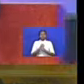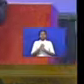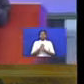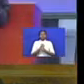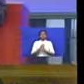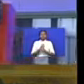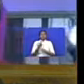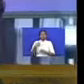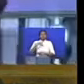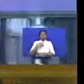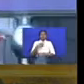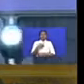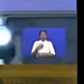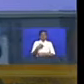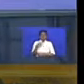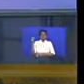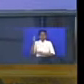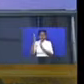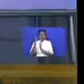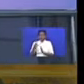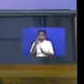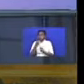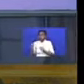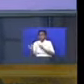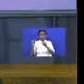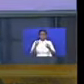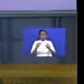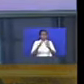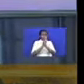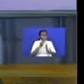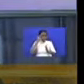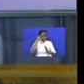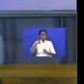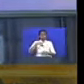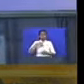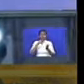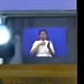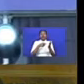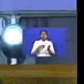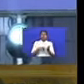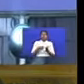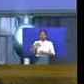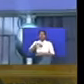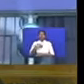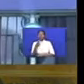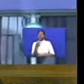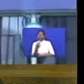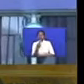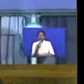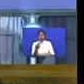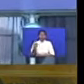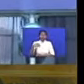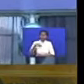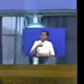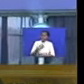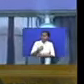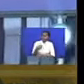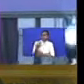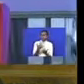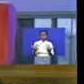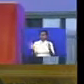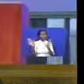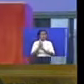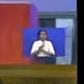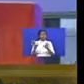Apostle and the entire prophetic team to come and be praying for our rice, our sugar, packaged, everything that we are presenting in